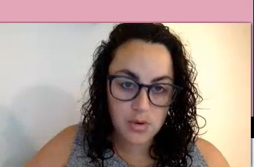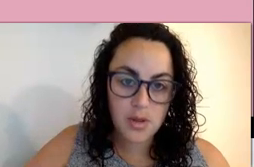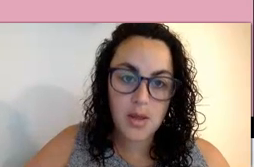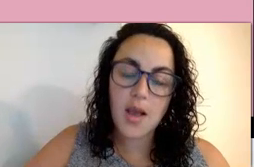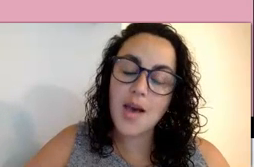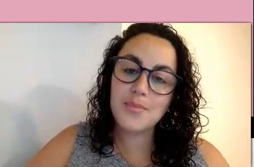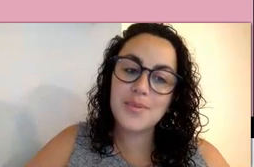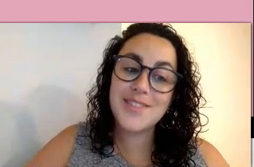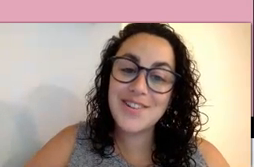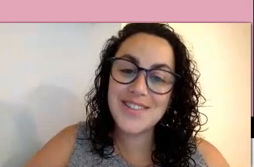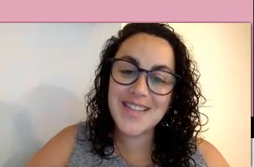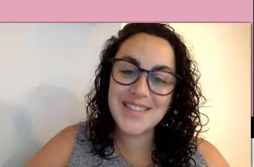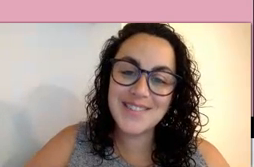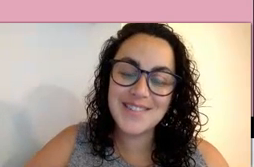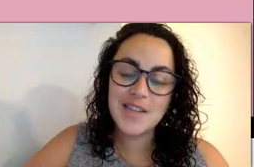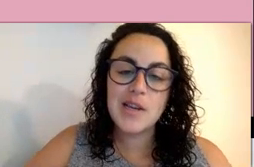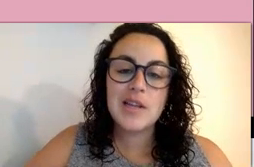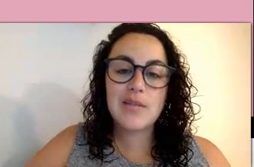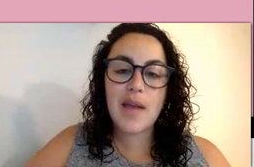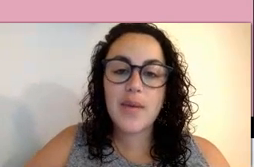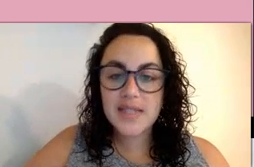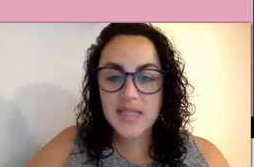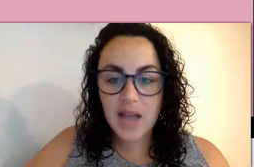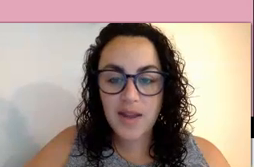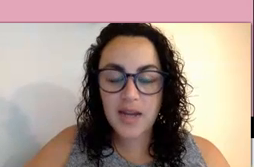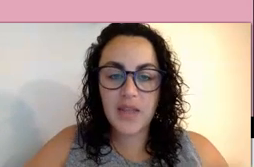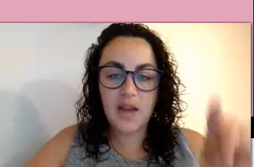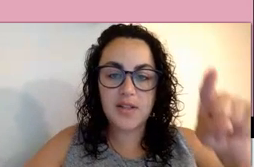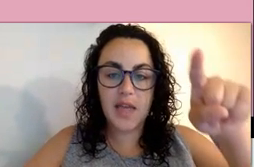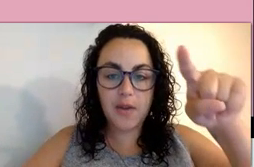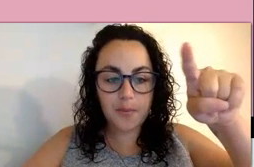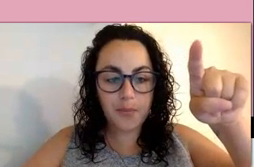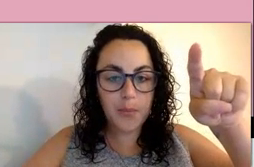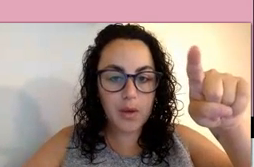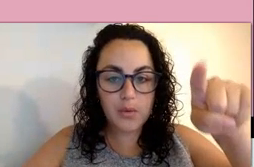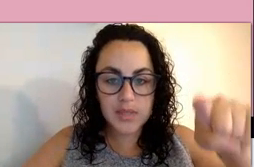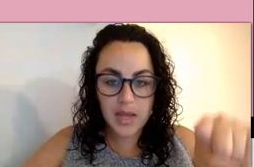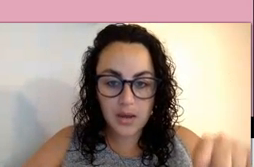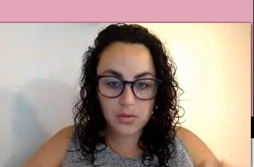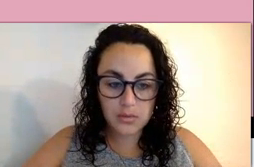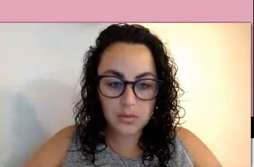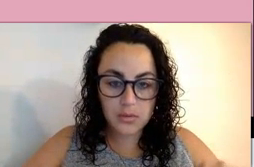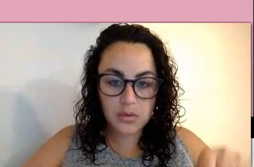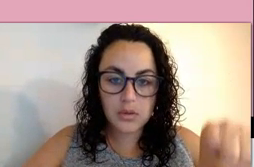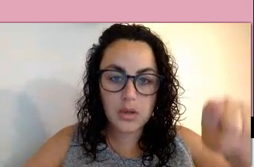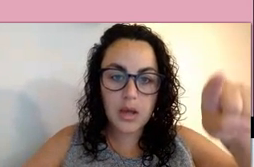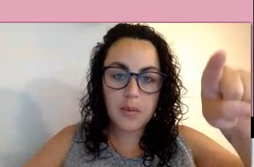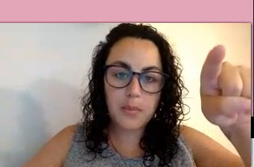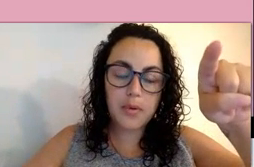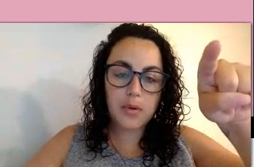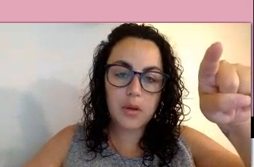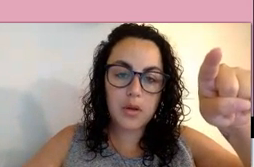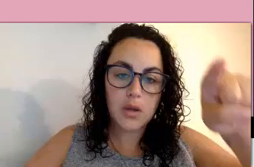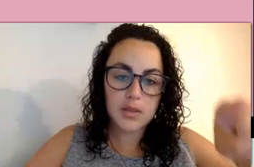down, up. Do you notice that too? So now we can skywrite it in the air together. We go down,